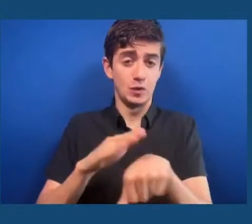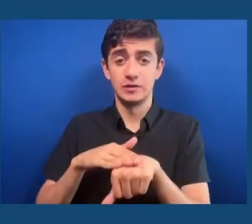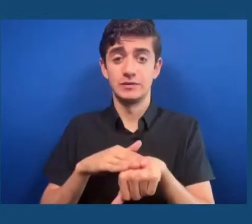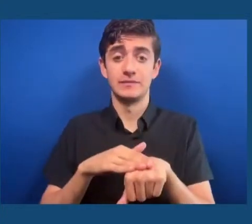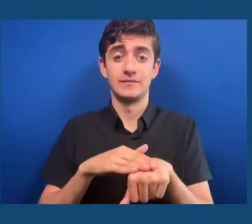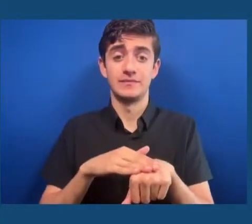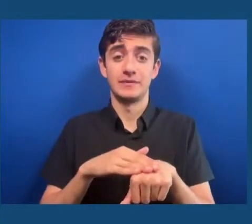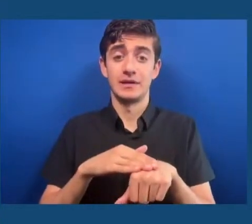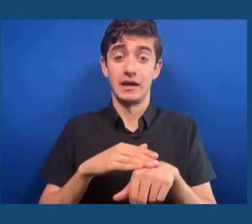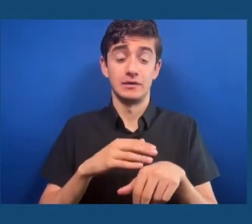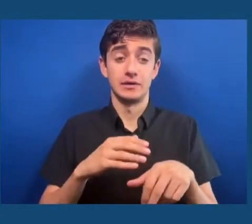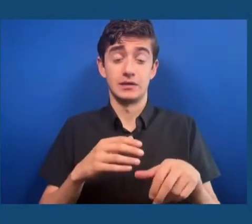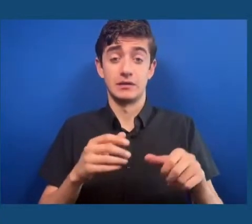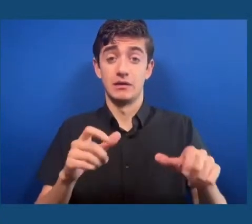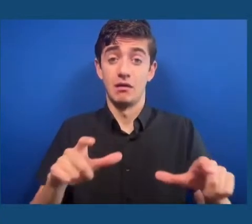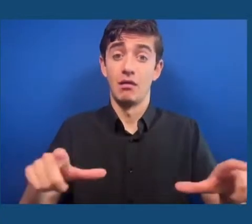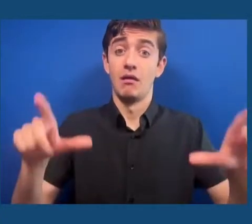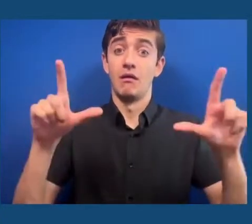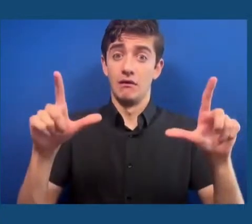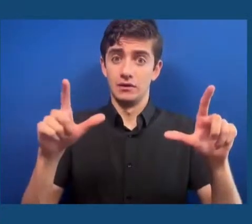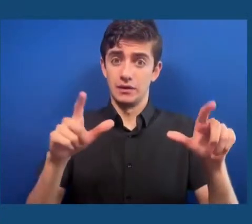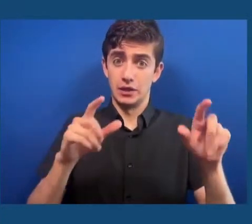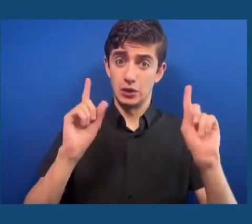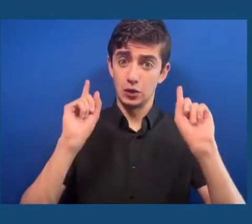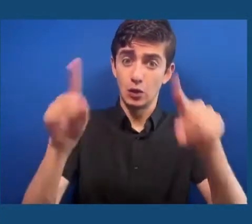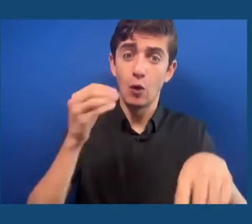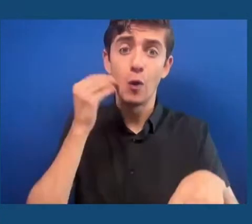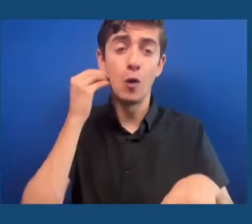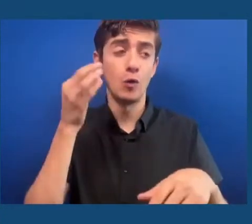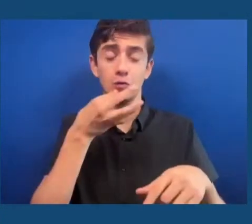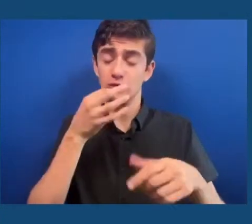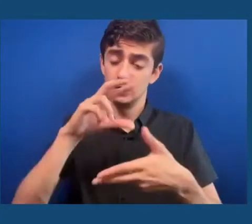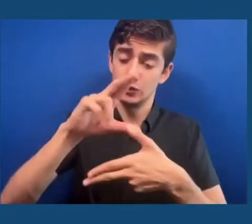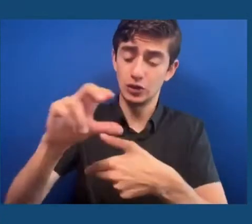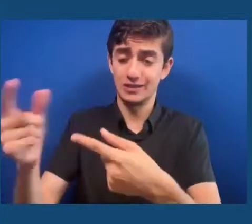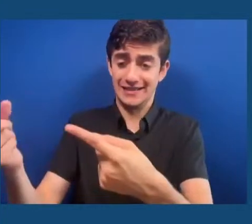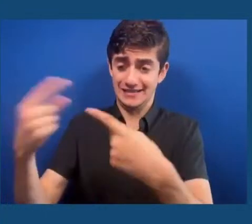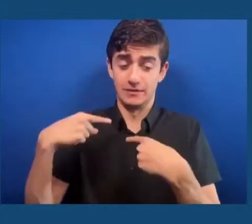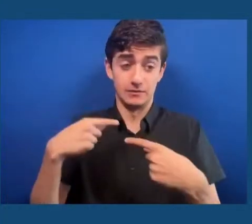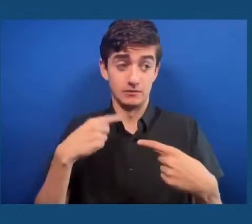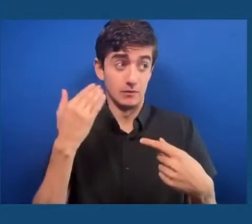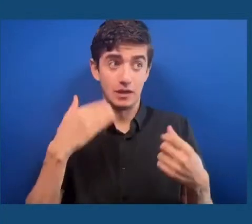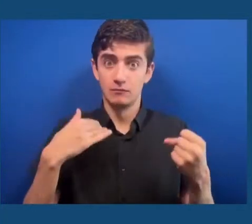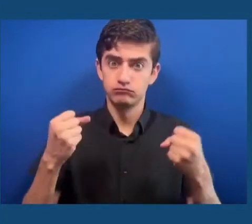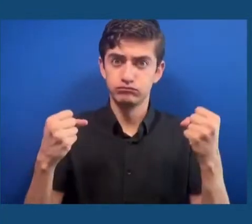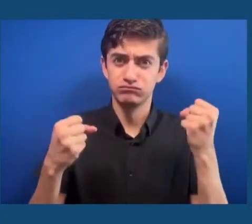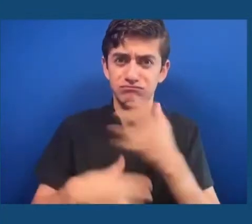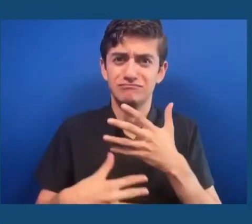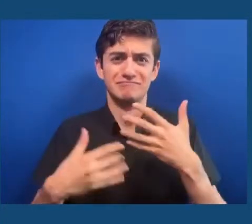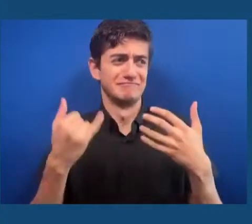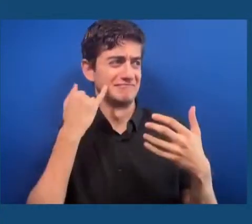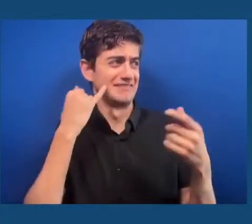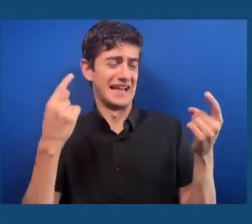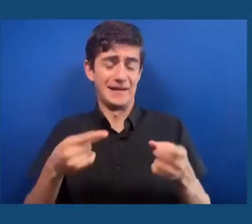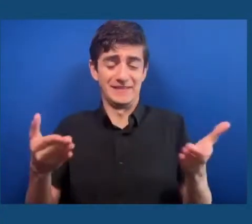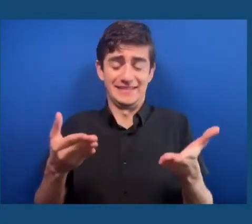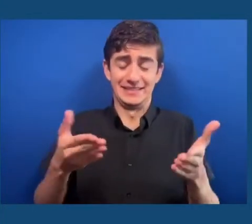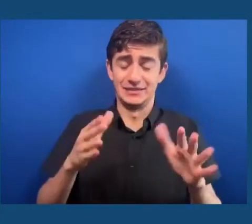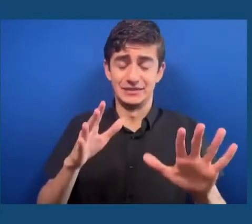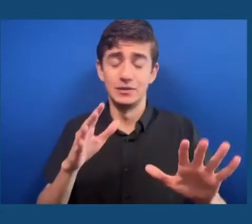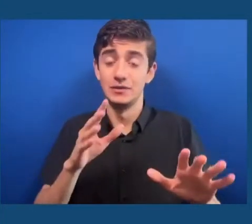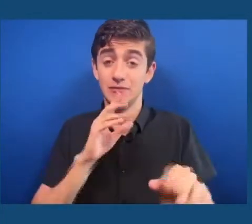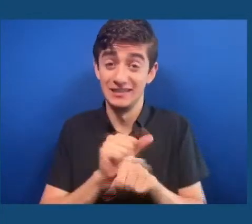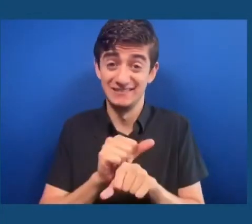go home, get out of here, it's coming, because I was so frightened of what could happen here as well. So we are in hurricane